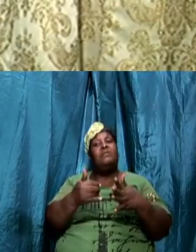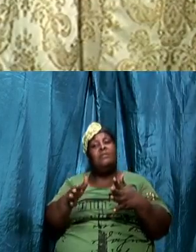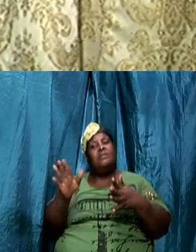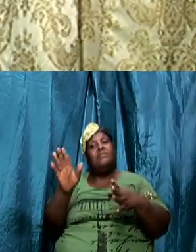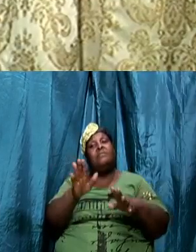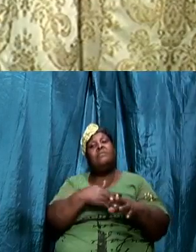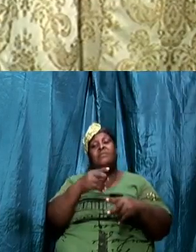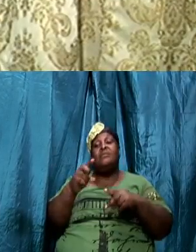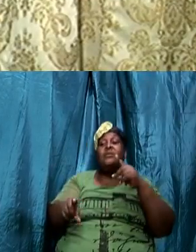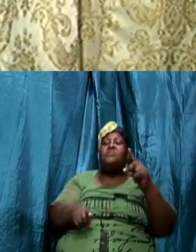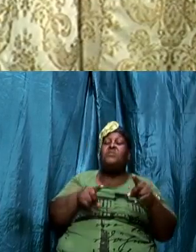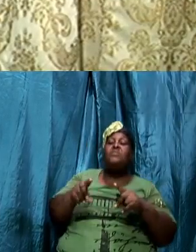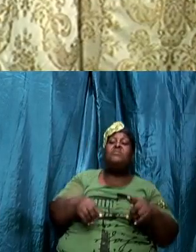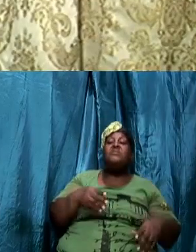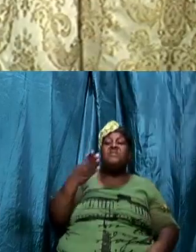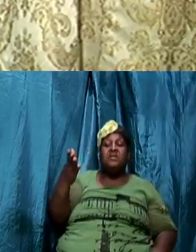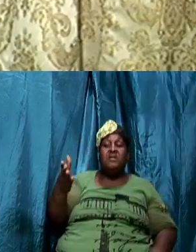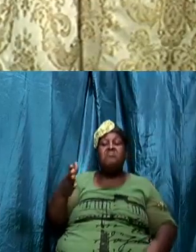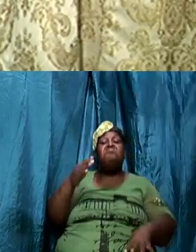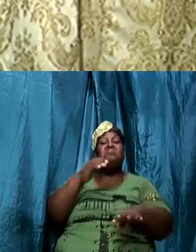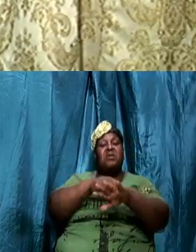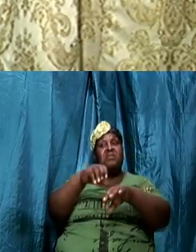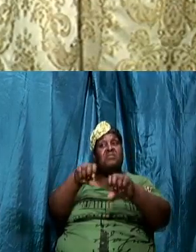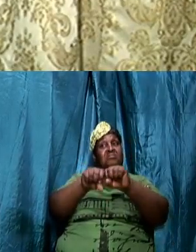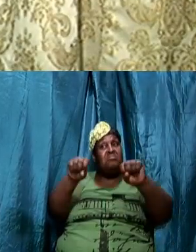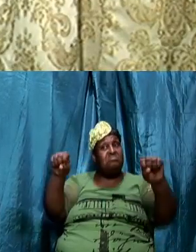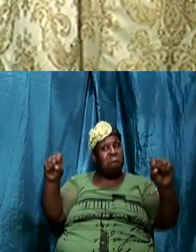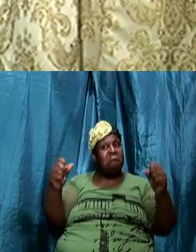The people were there at the altar.